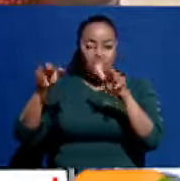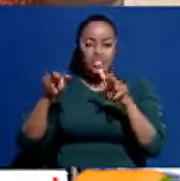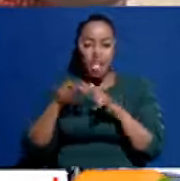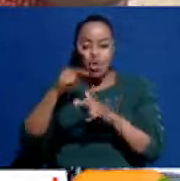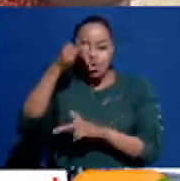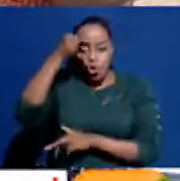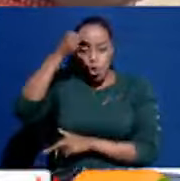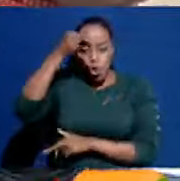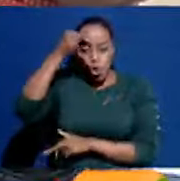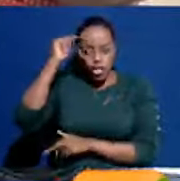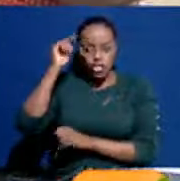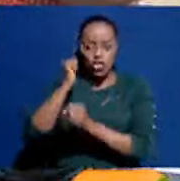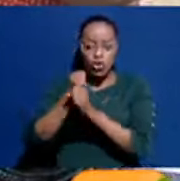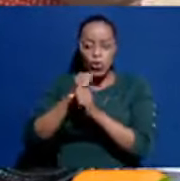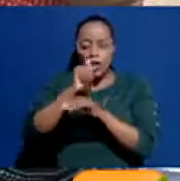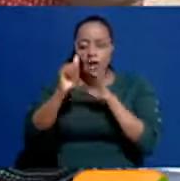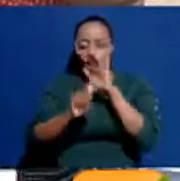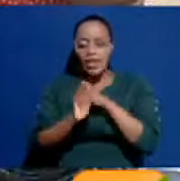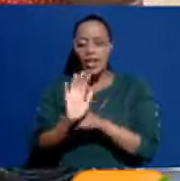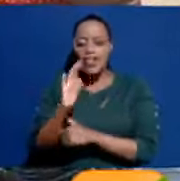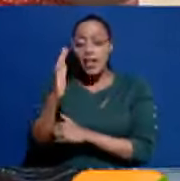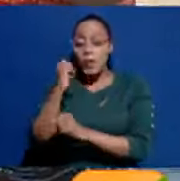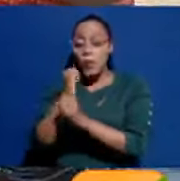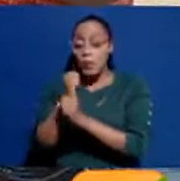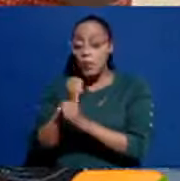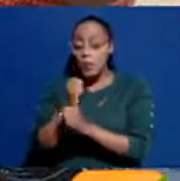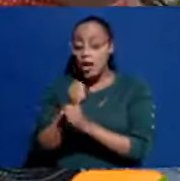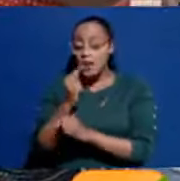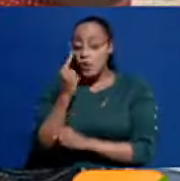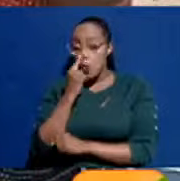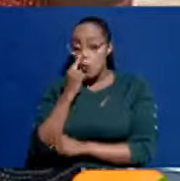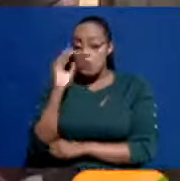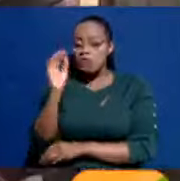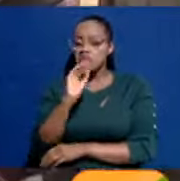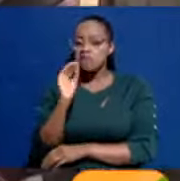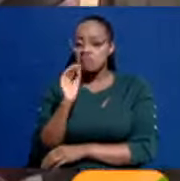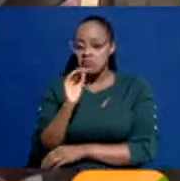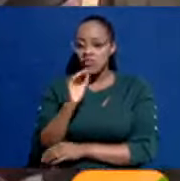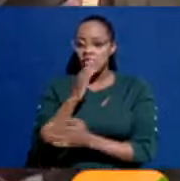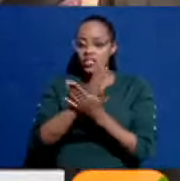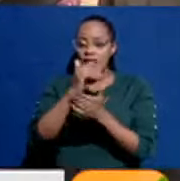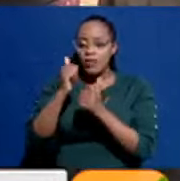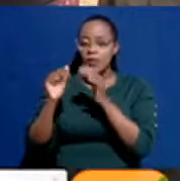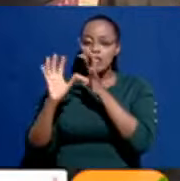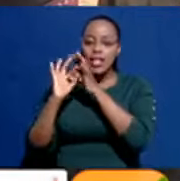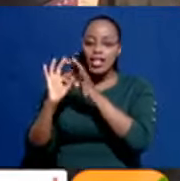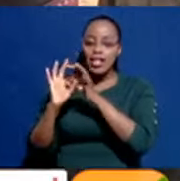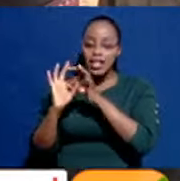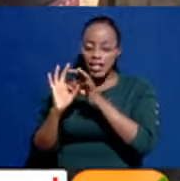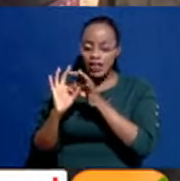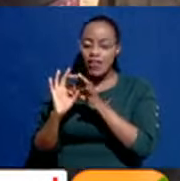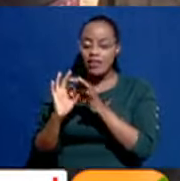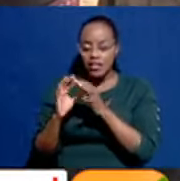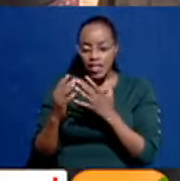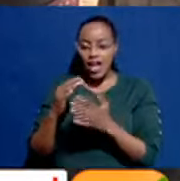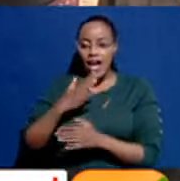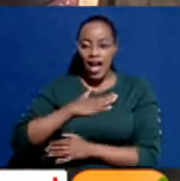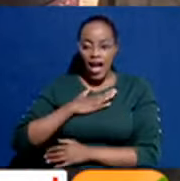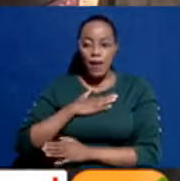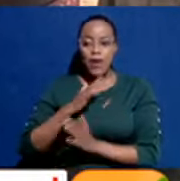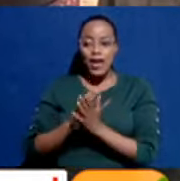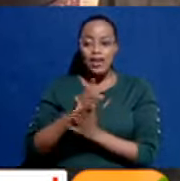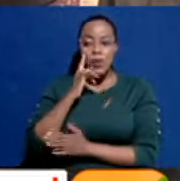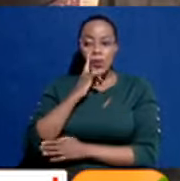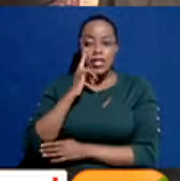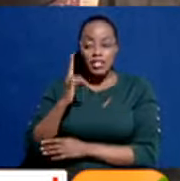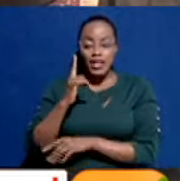na tunafanya yetu chini ya miti, hatufanyi kwa nyumba. Ambaye ni kitamaduni na mila na tumeona